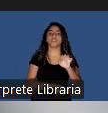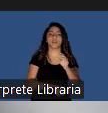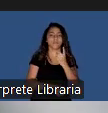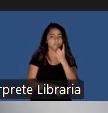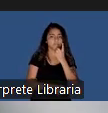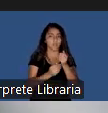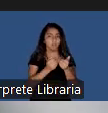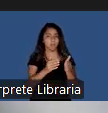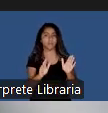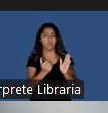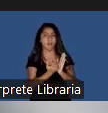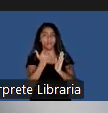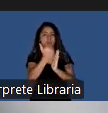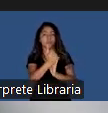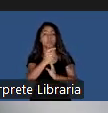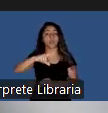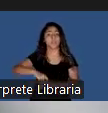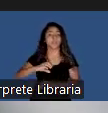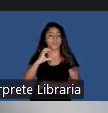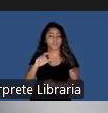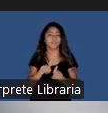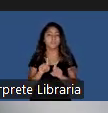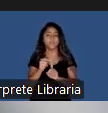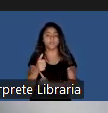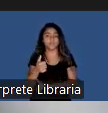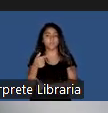of 36% growth, also